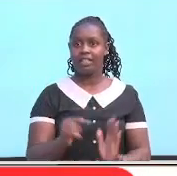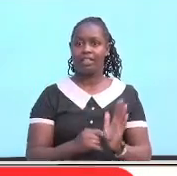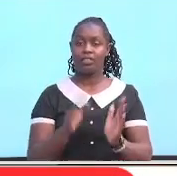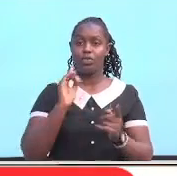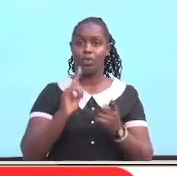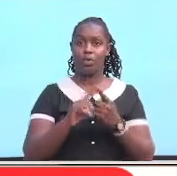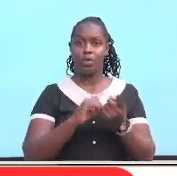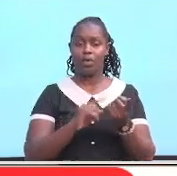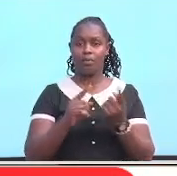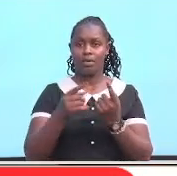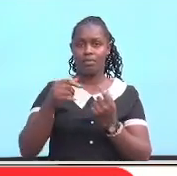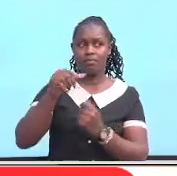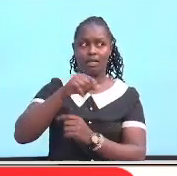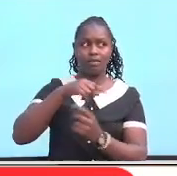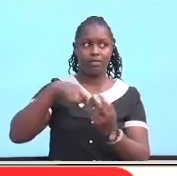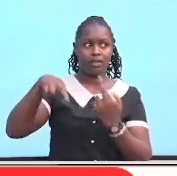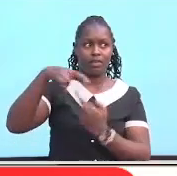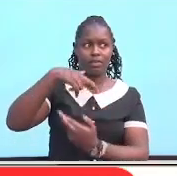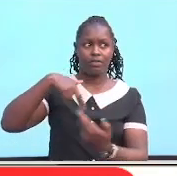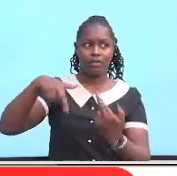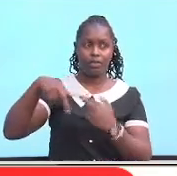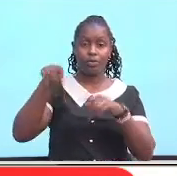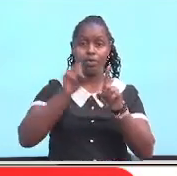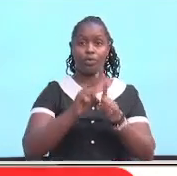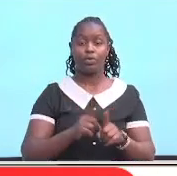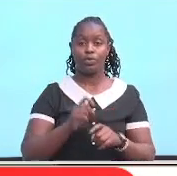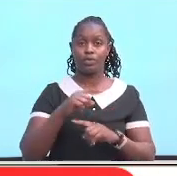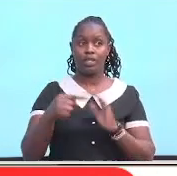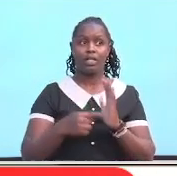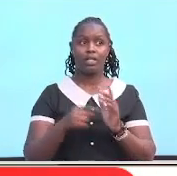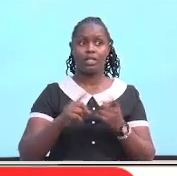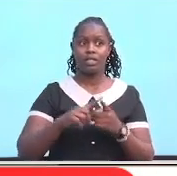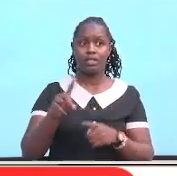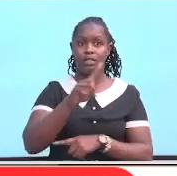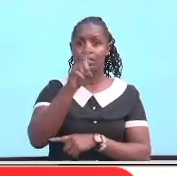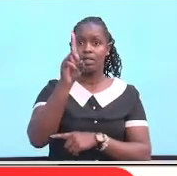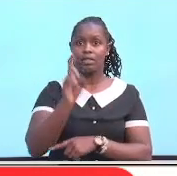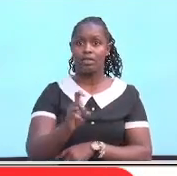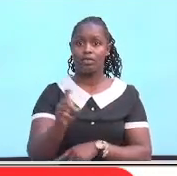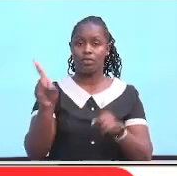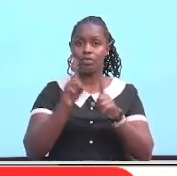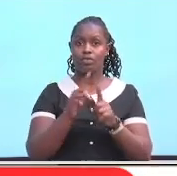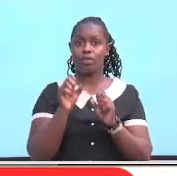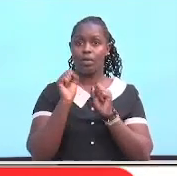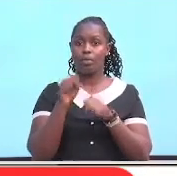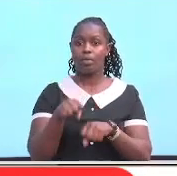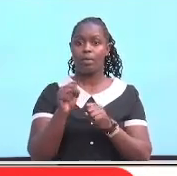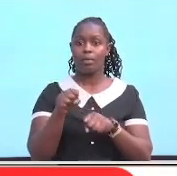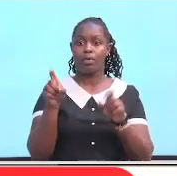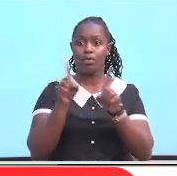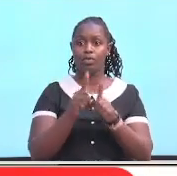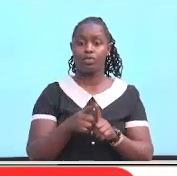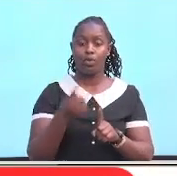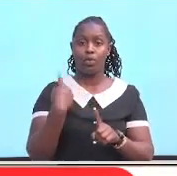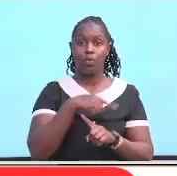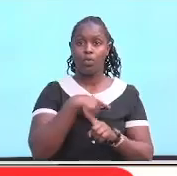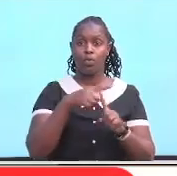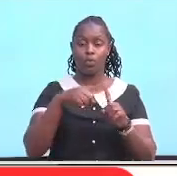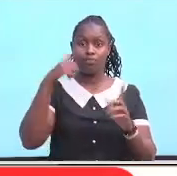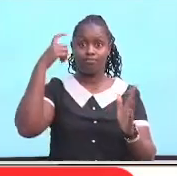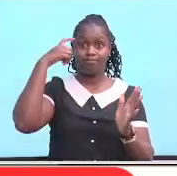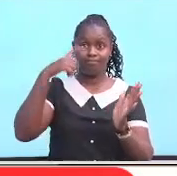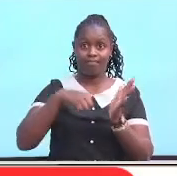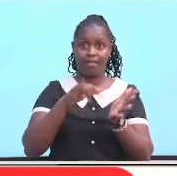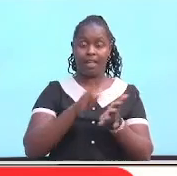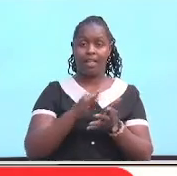No. The reason is a question about affordability. Yes, we do acknowledge that cost of